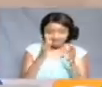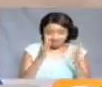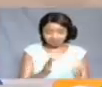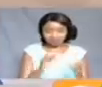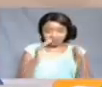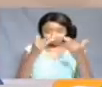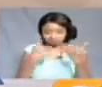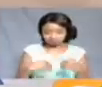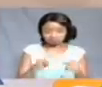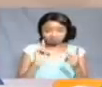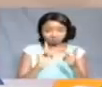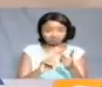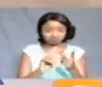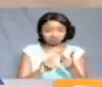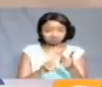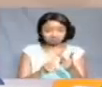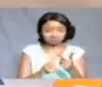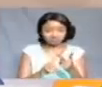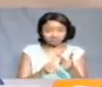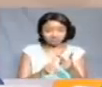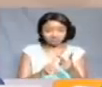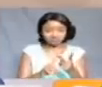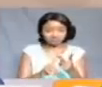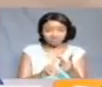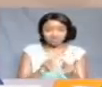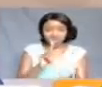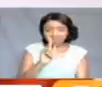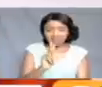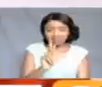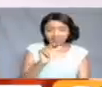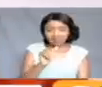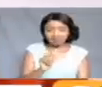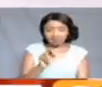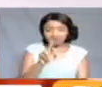my immediate right is Kamarichi Mbarani. He's the CEO of